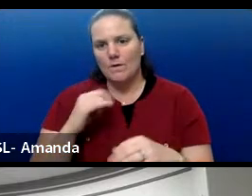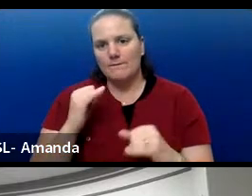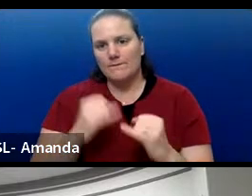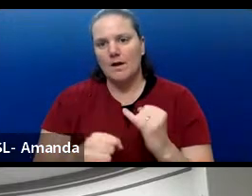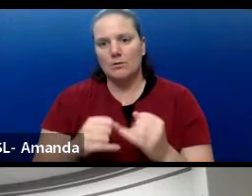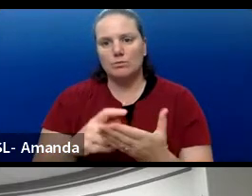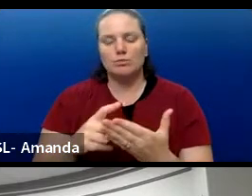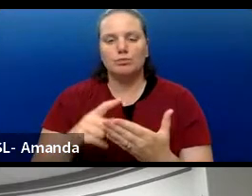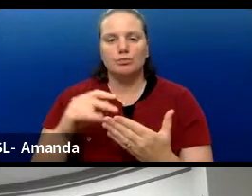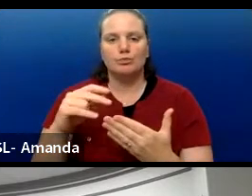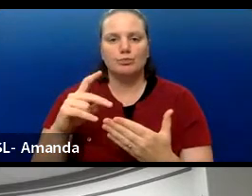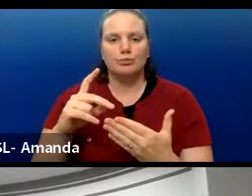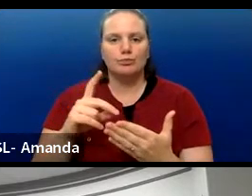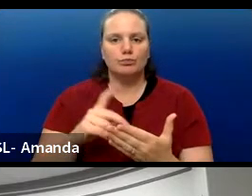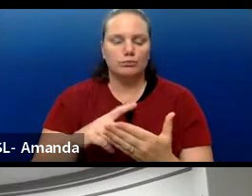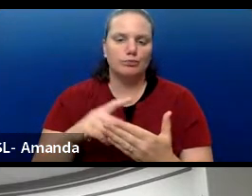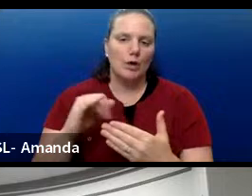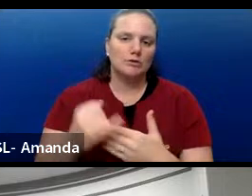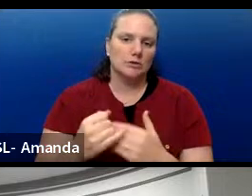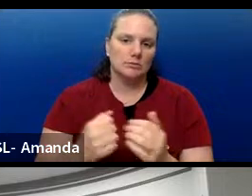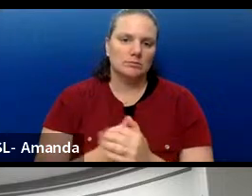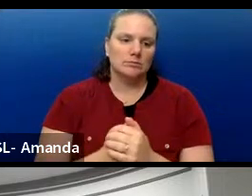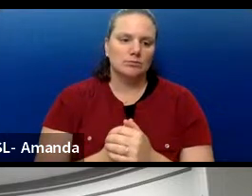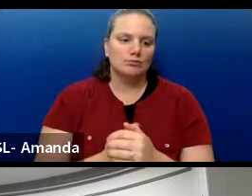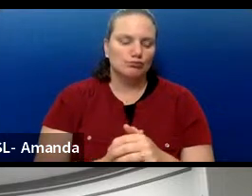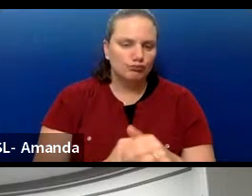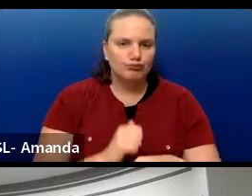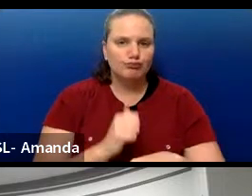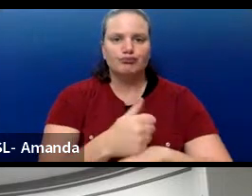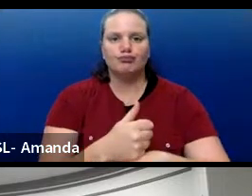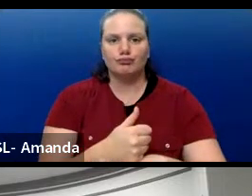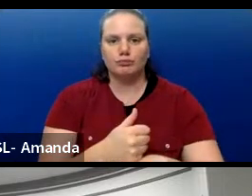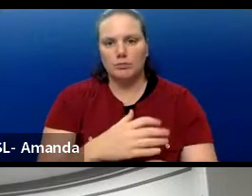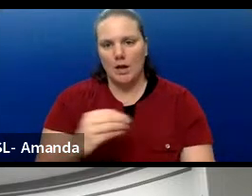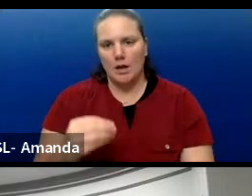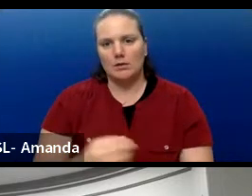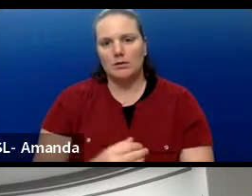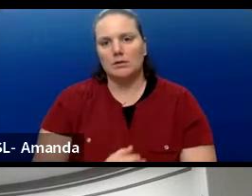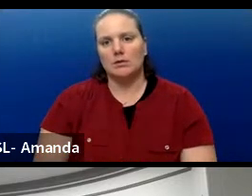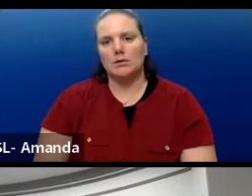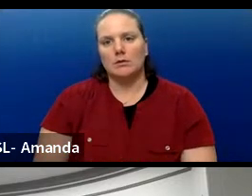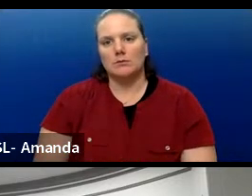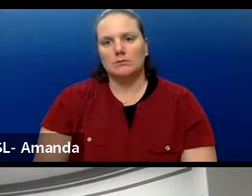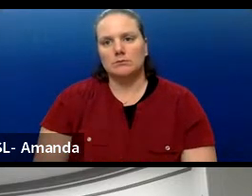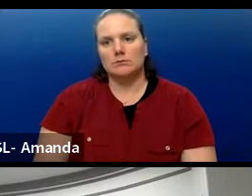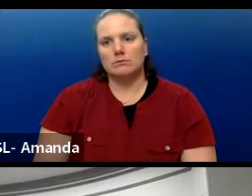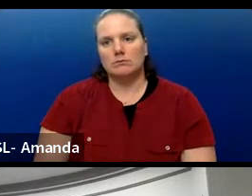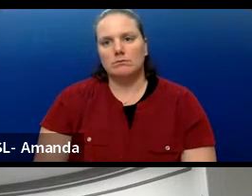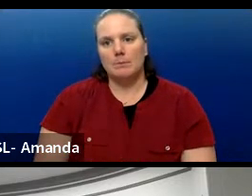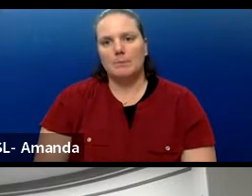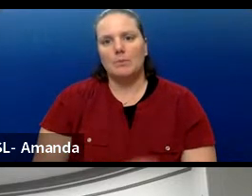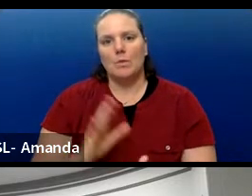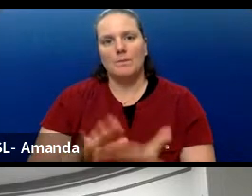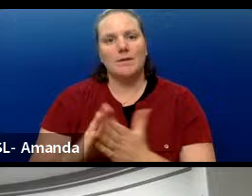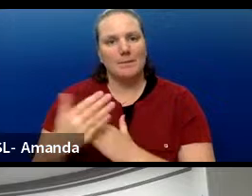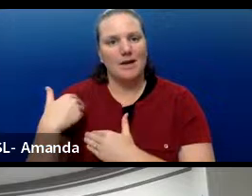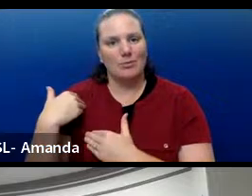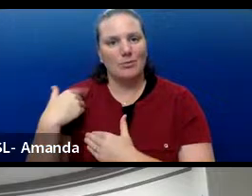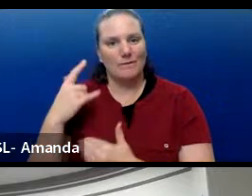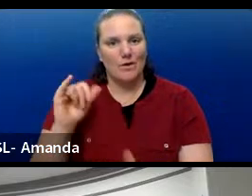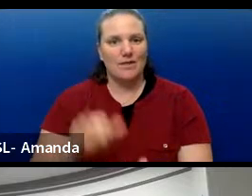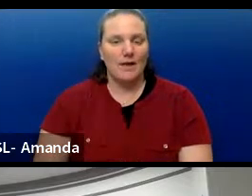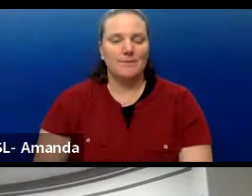that will be implementable and we will be held accountable for.